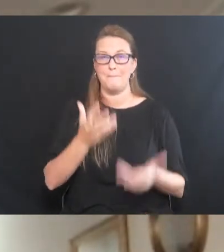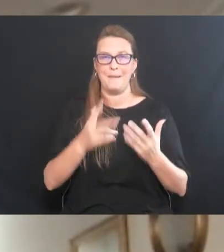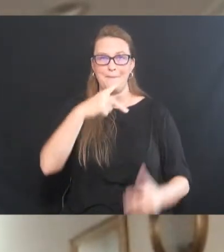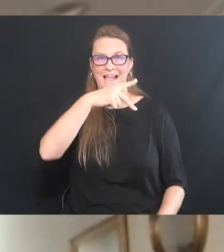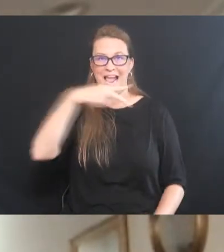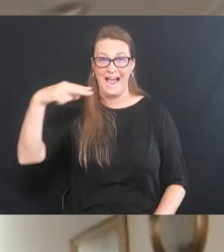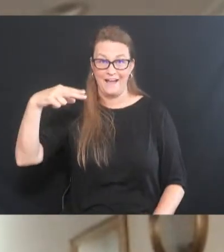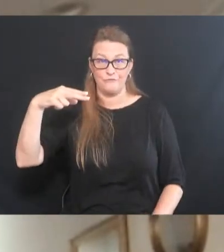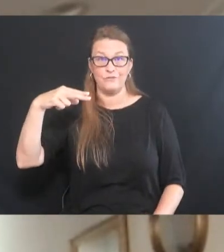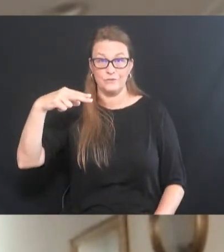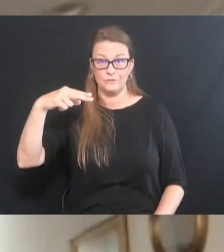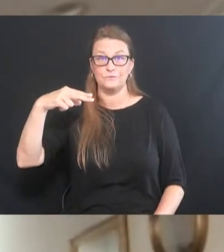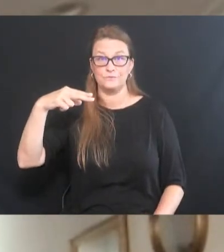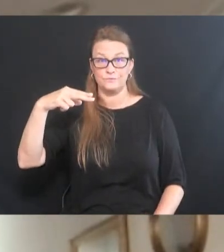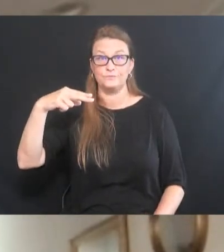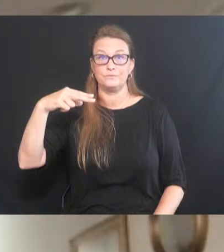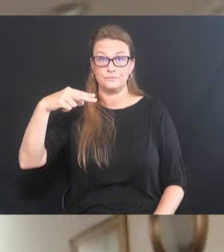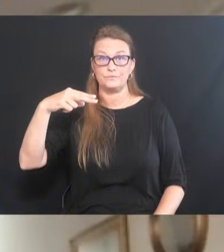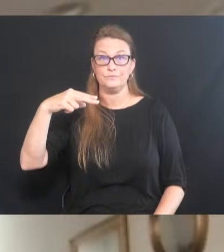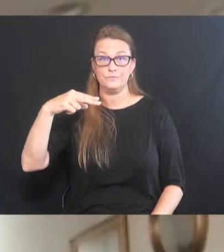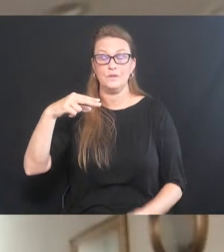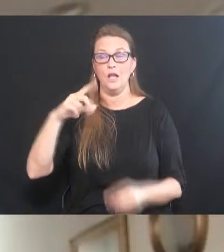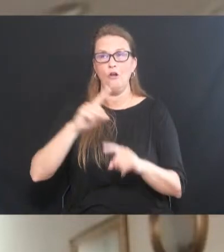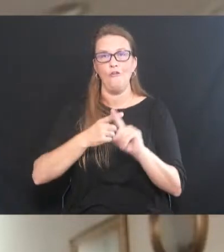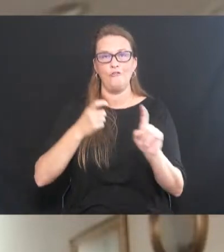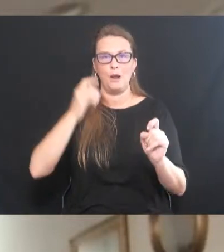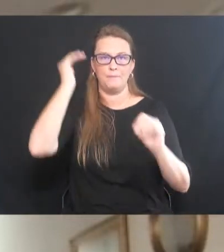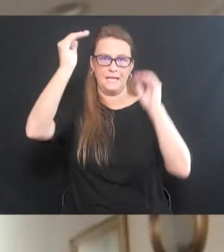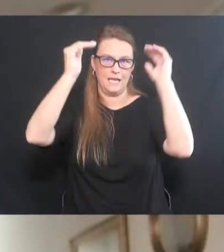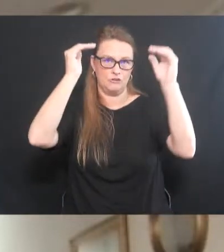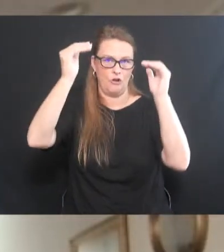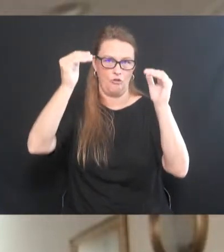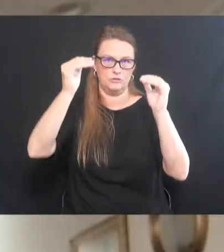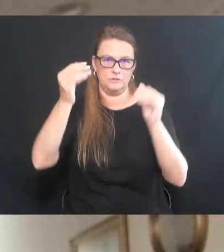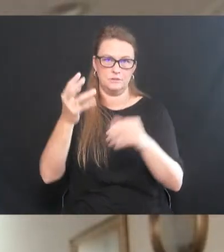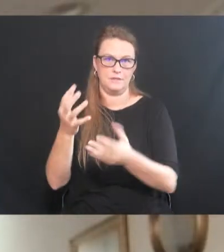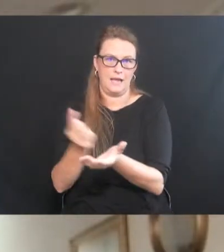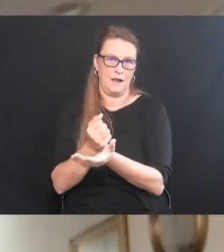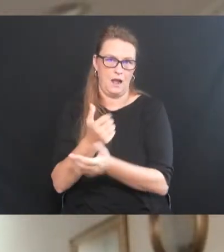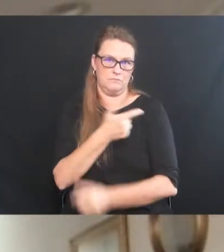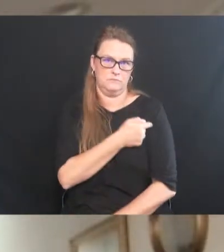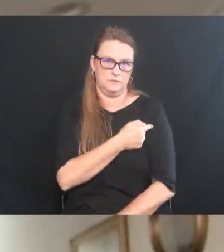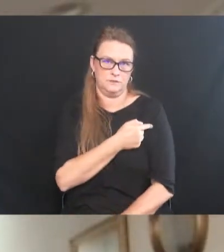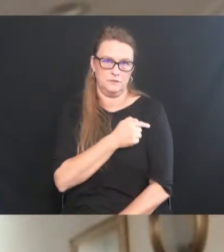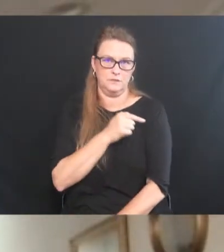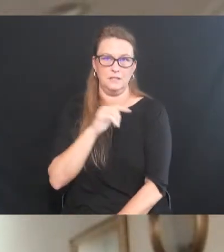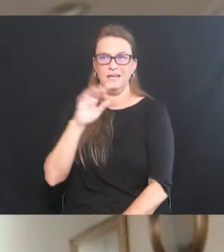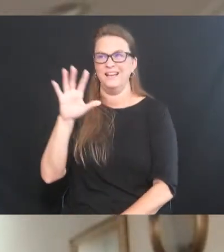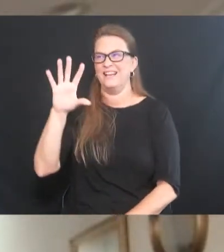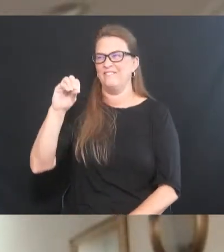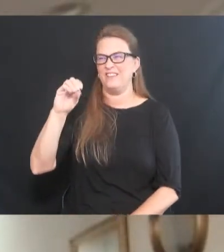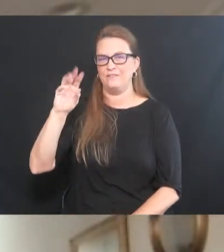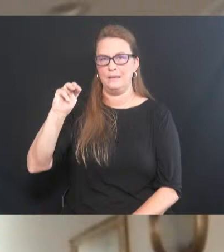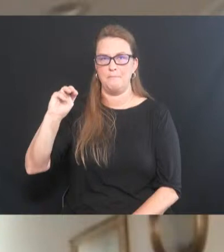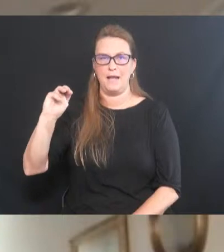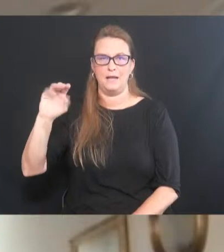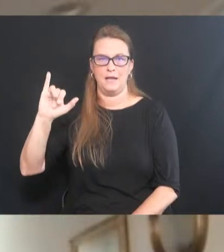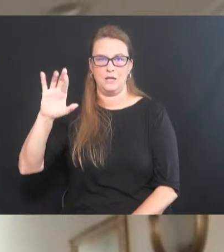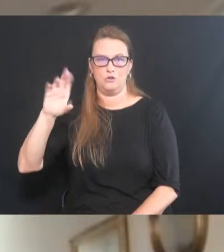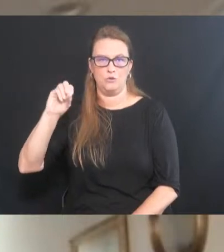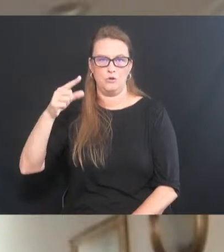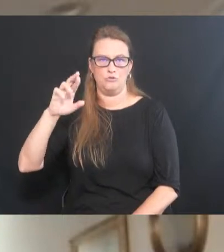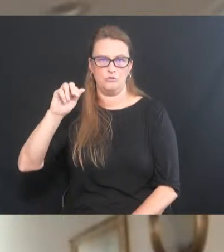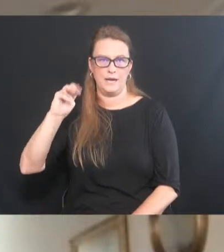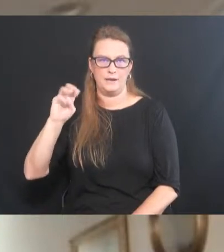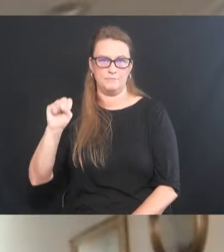the dose that people got in the initial immunization, 50 micrograms versus 100 micrograms. The governor's